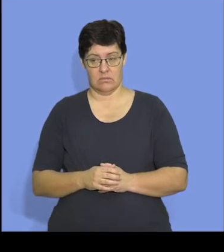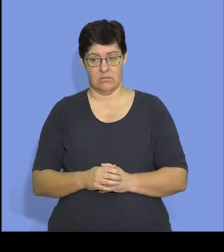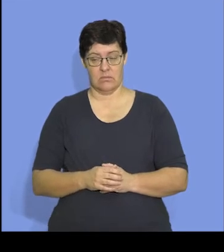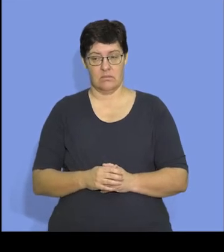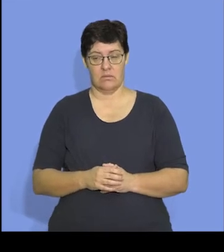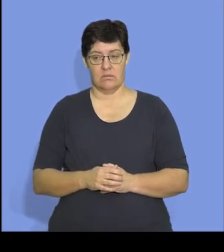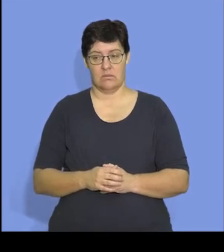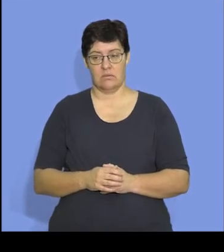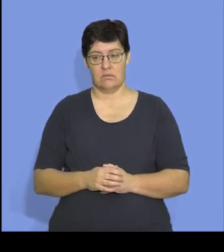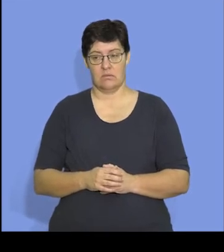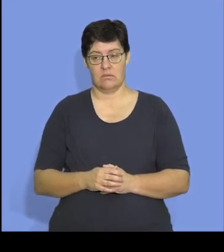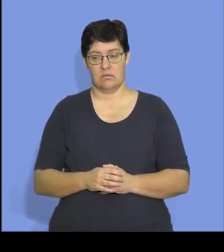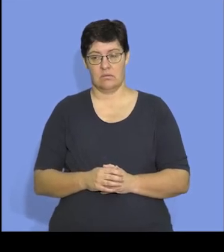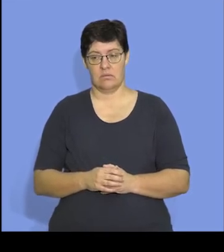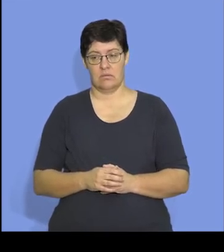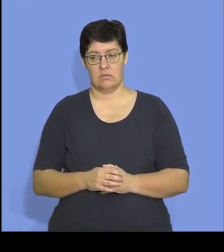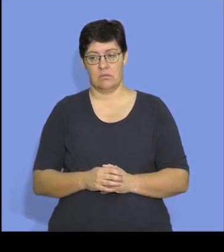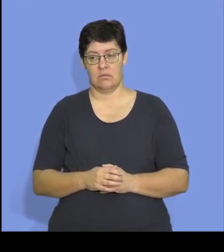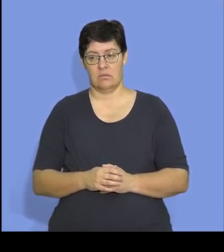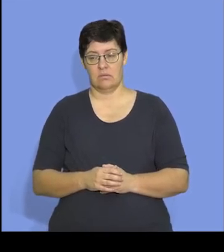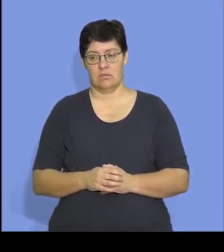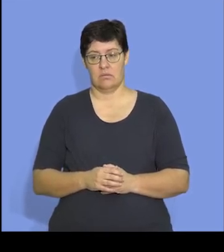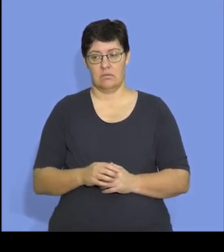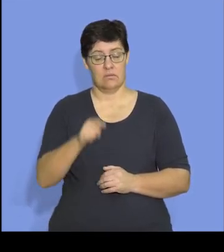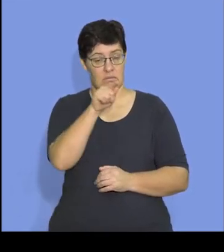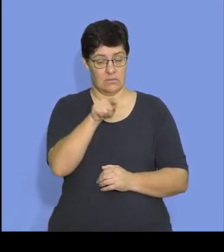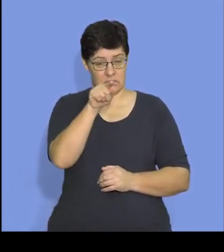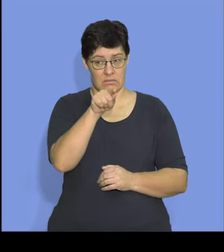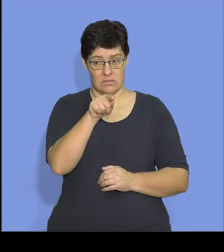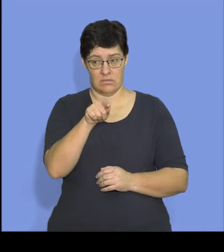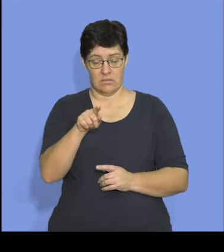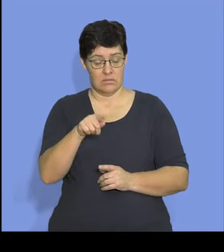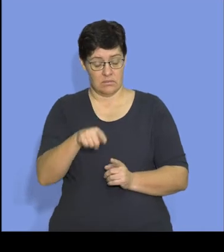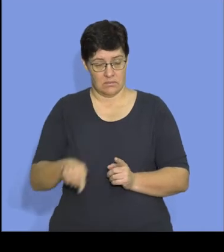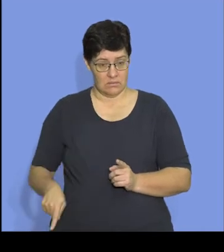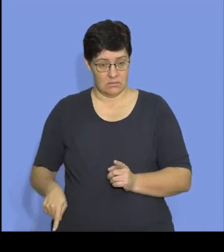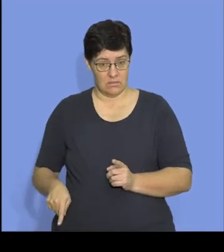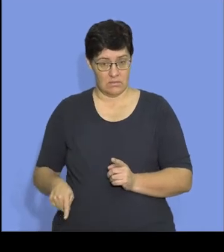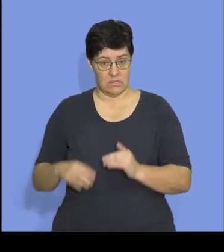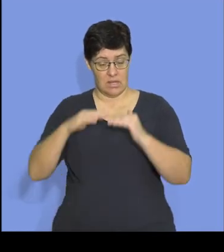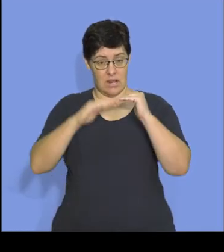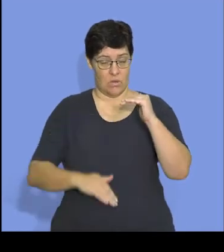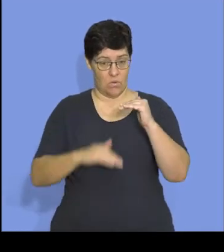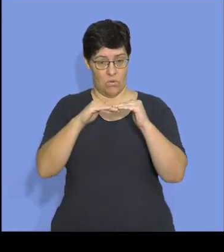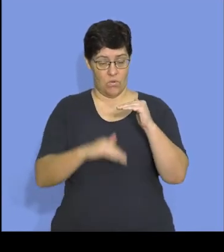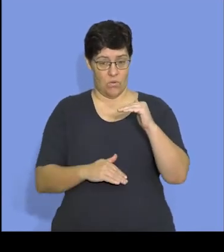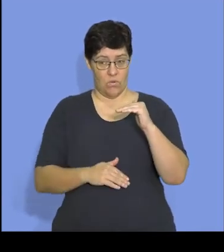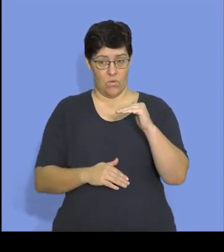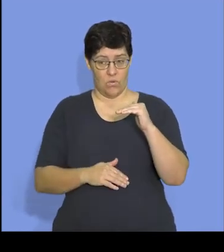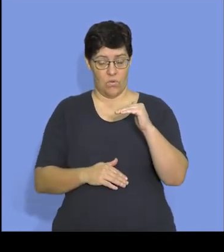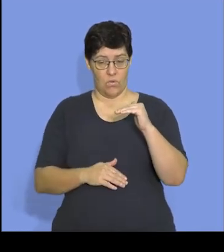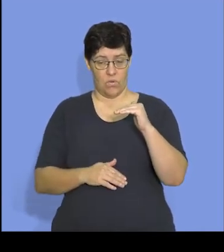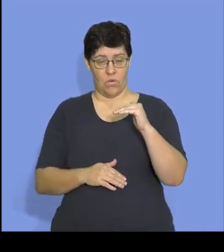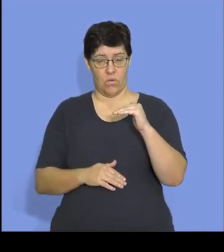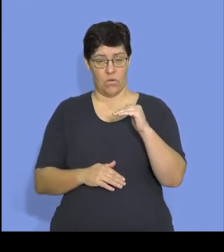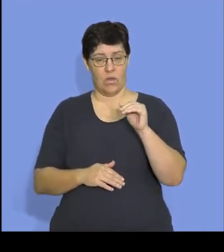but the second part, this part of the graph, must be